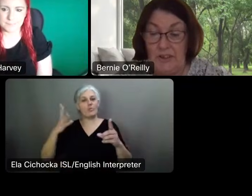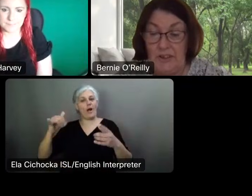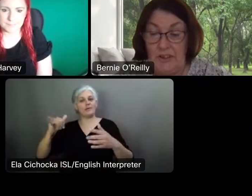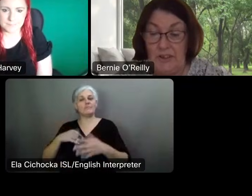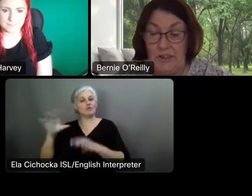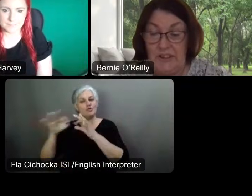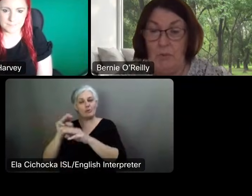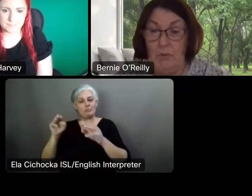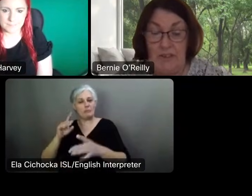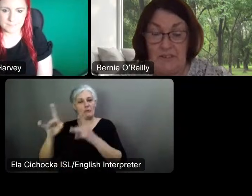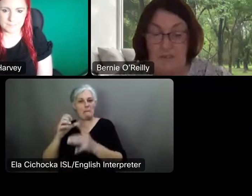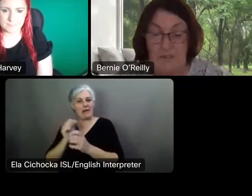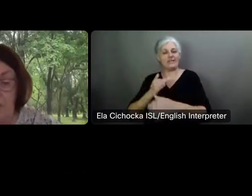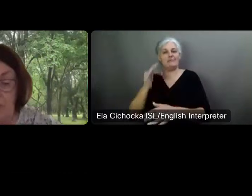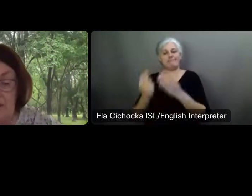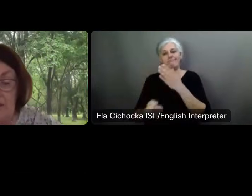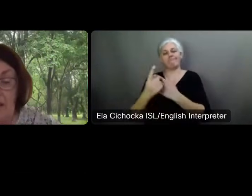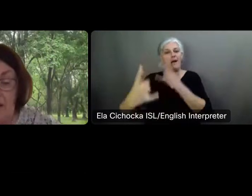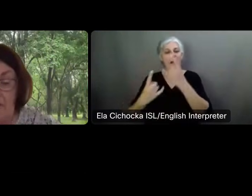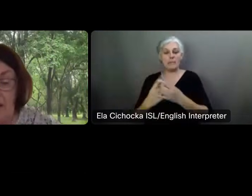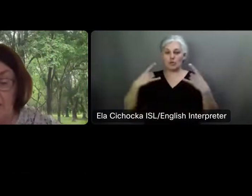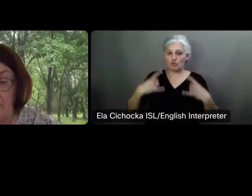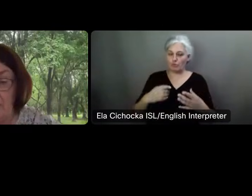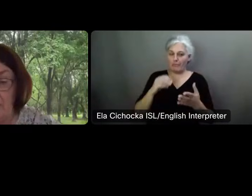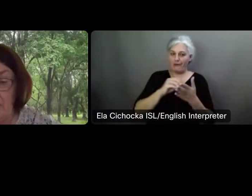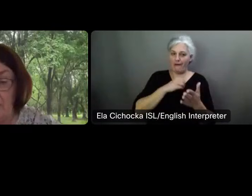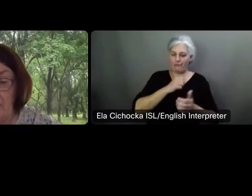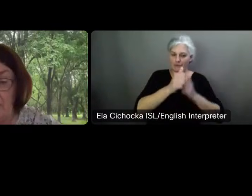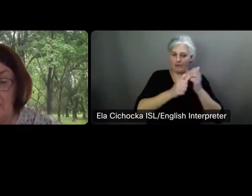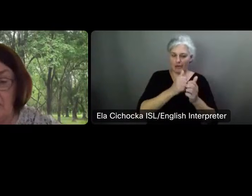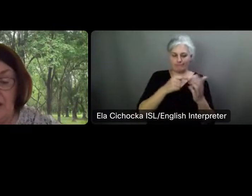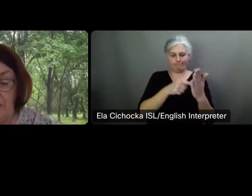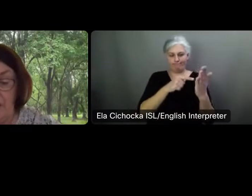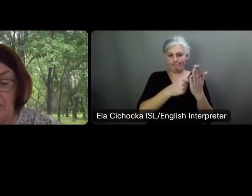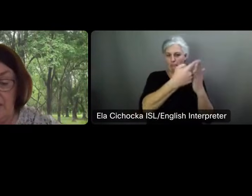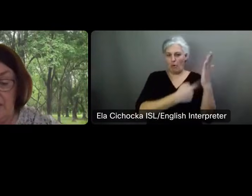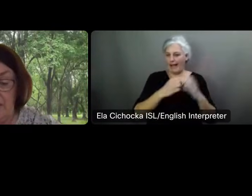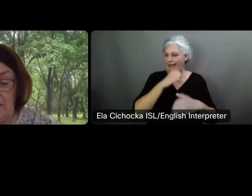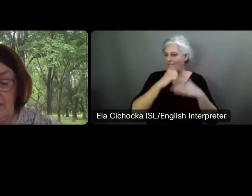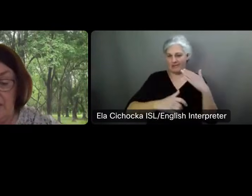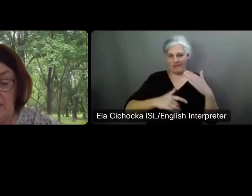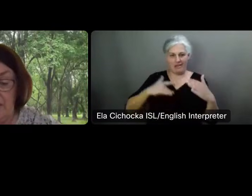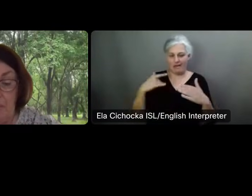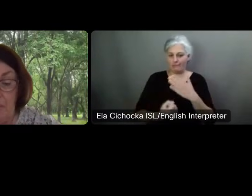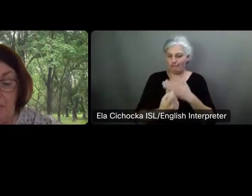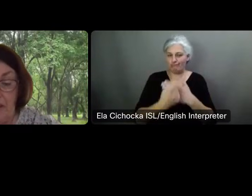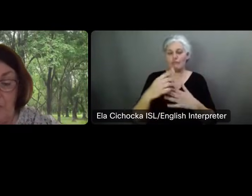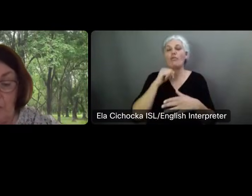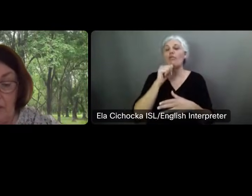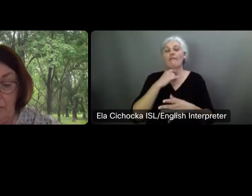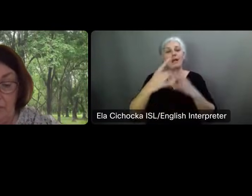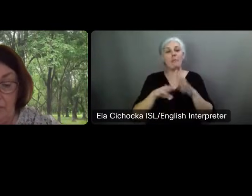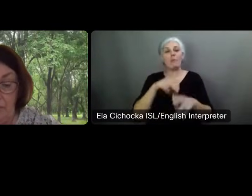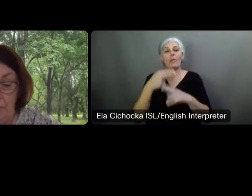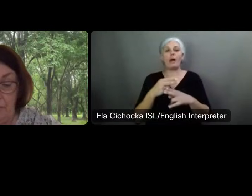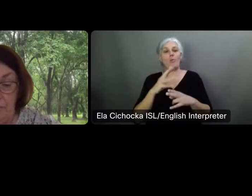people make in the wake of an incident. Humans have to action this policy in everyday events. Nothing happens without the